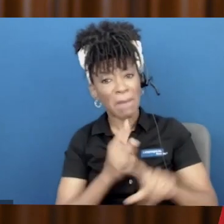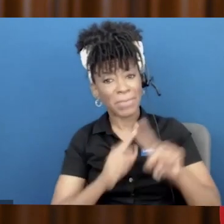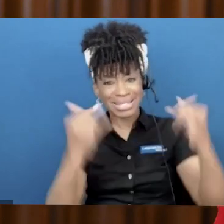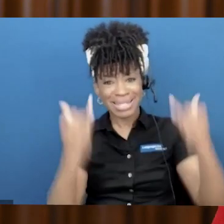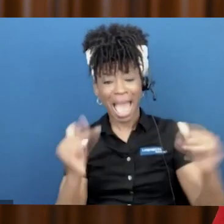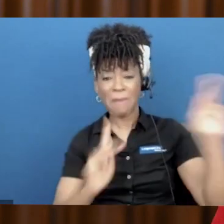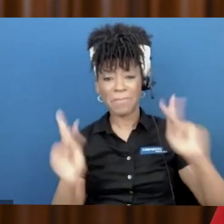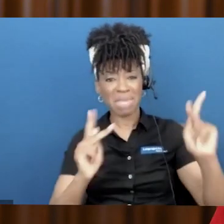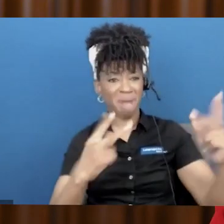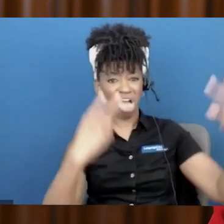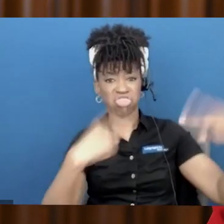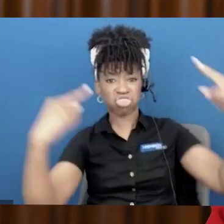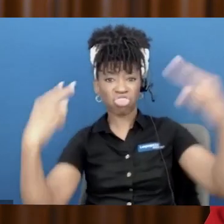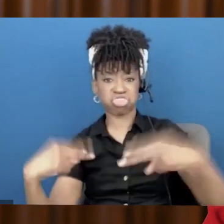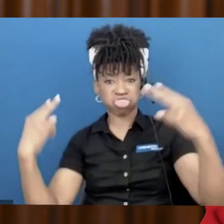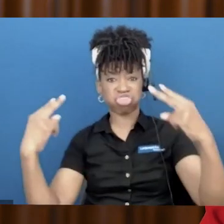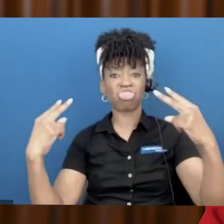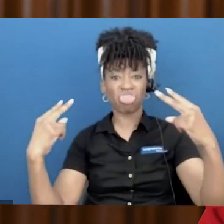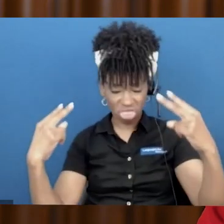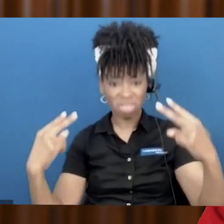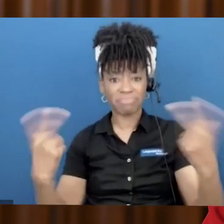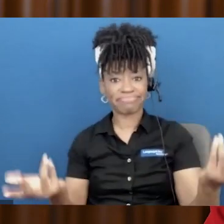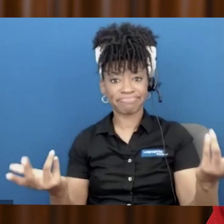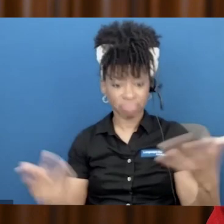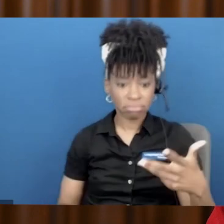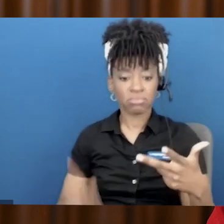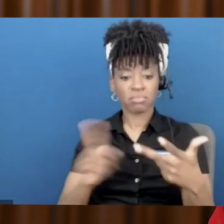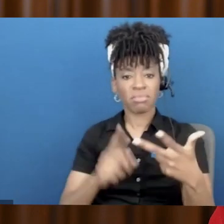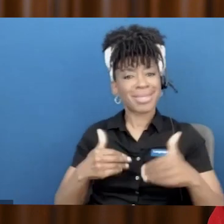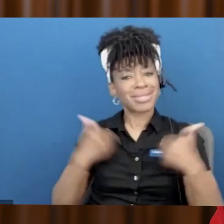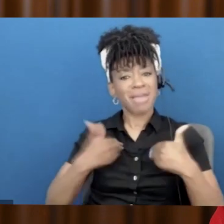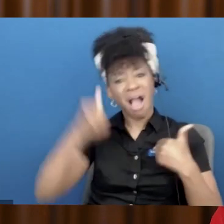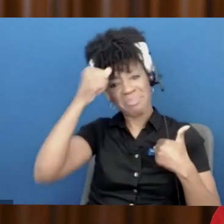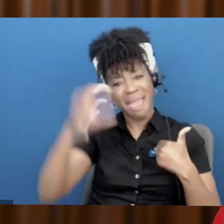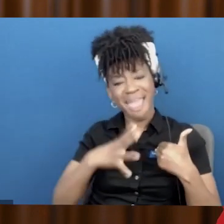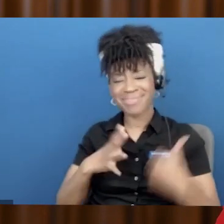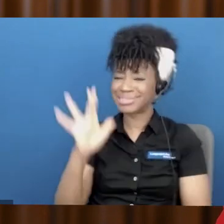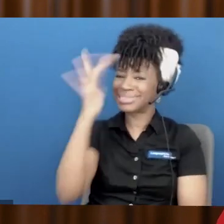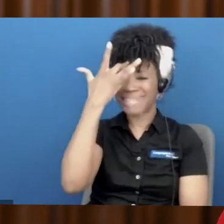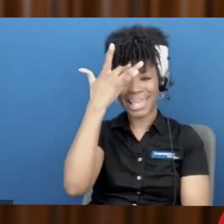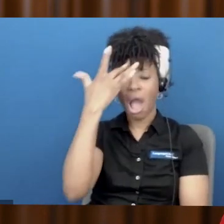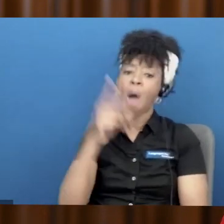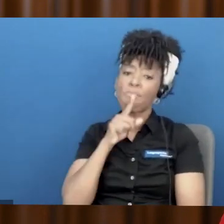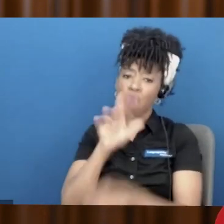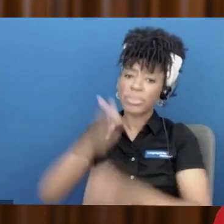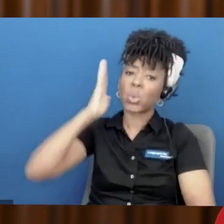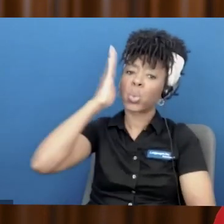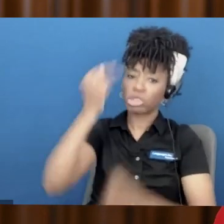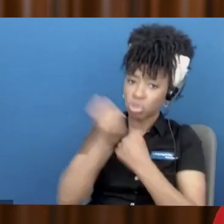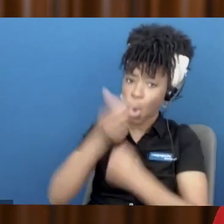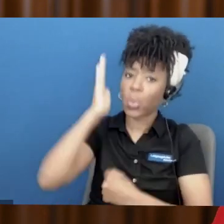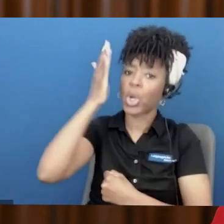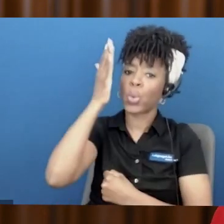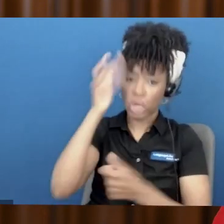feels demoralized to be seen as a symbol of the problem. A young man who is tired of empty promises made by community leaders about